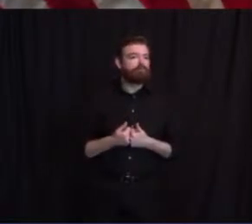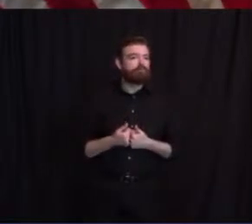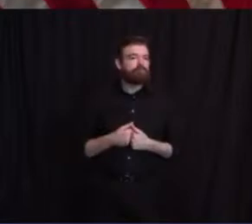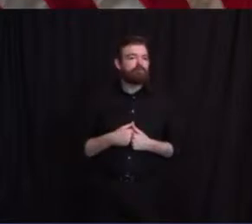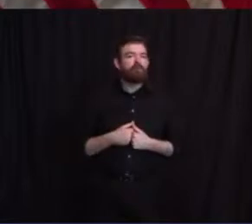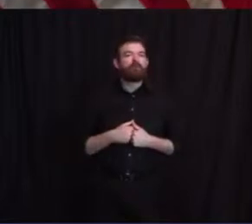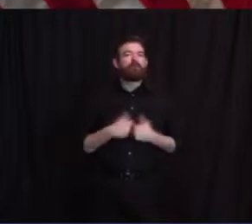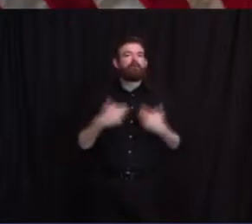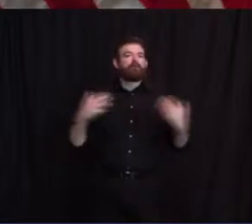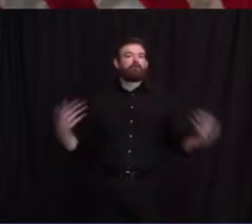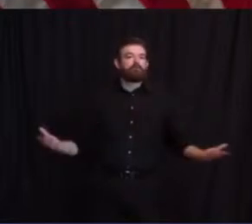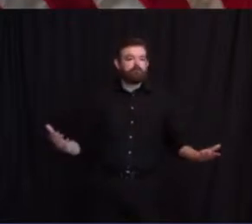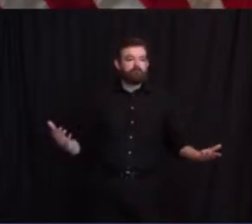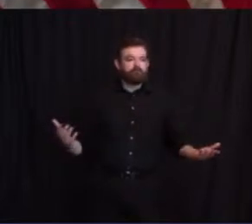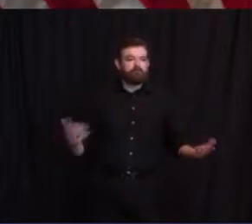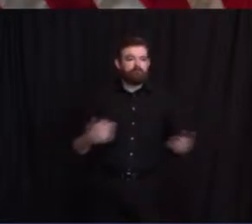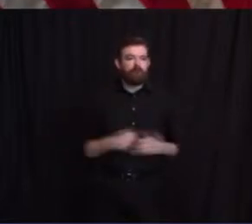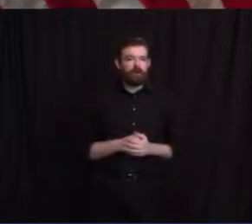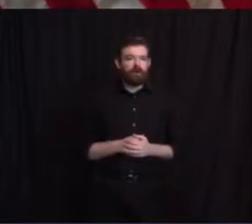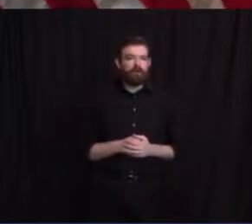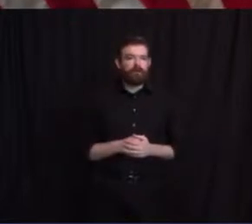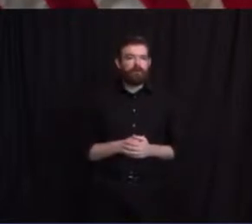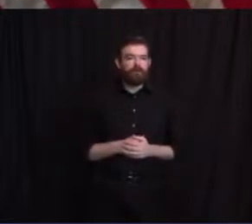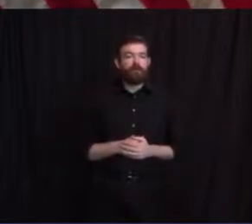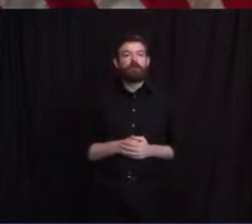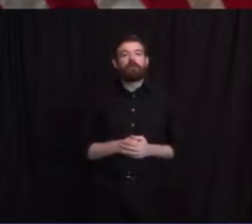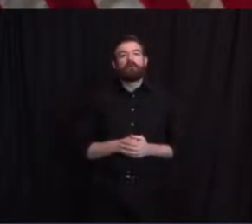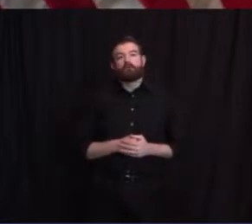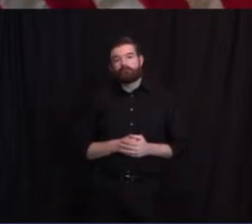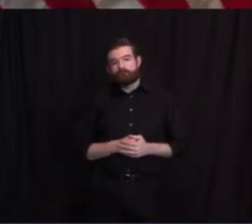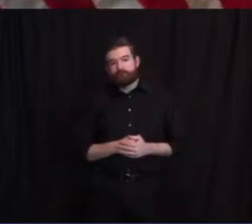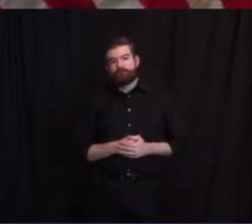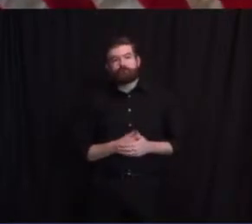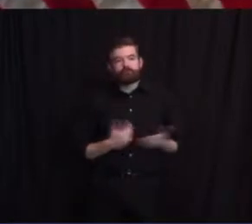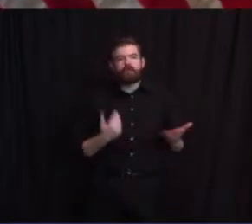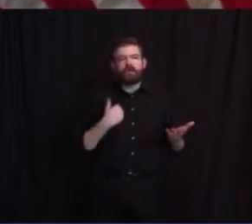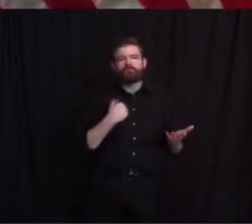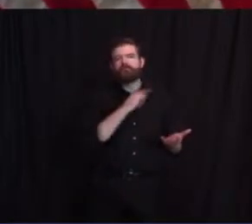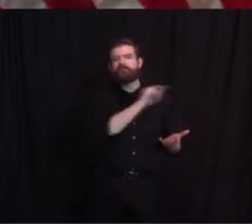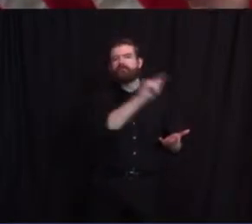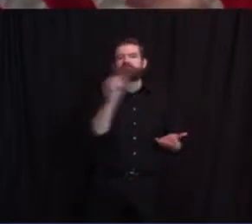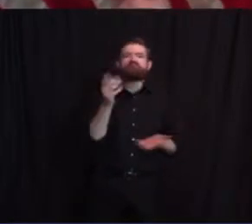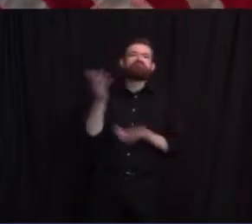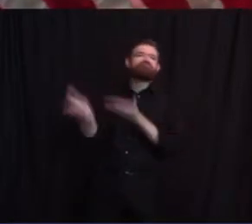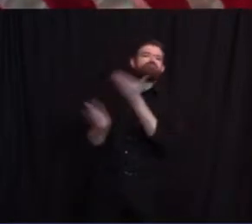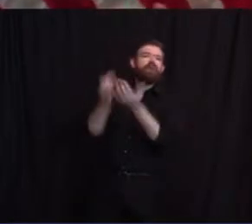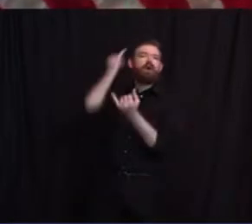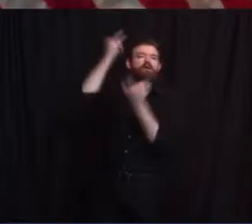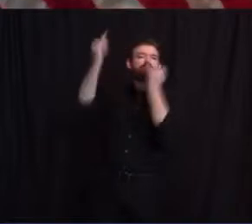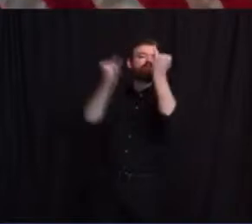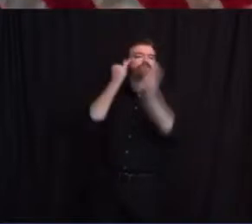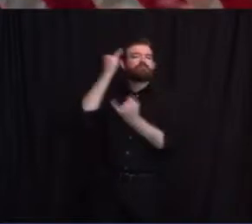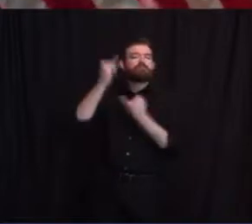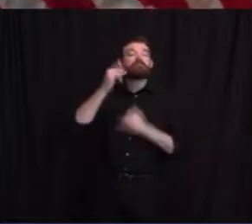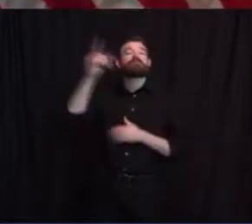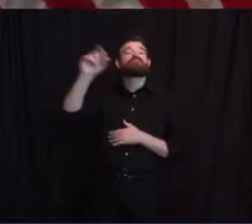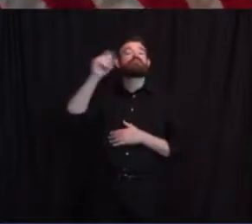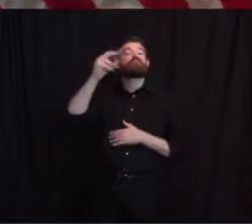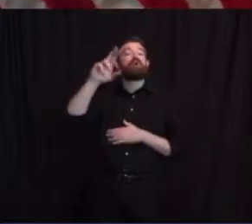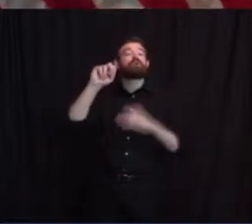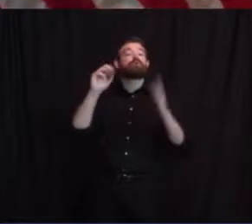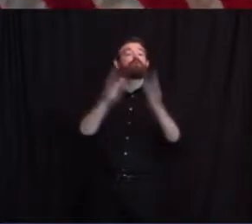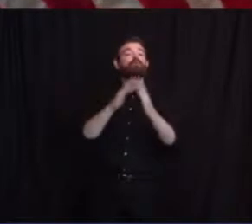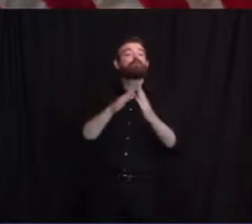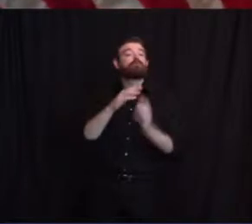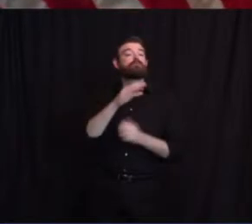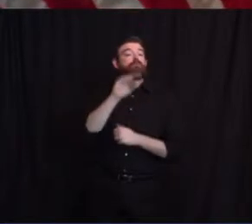was a couple of a suggestion from a couple of shore mayors saying if you want to get more geography to spread people over,